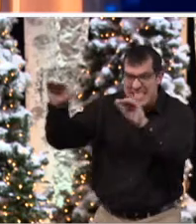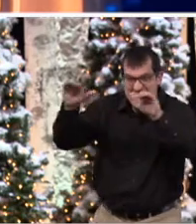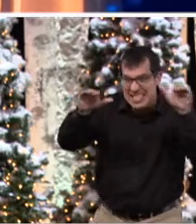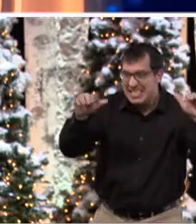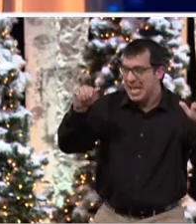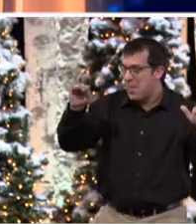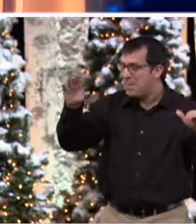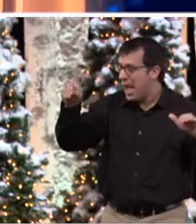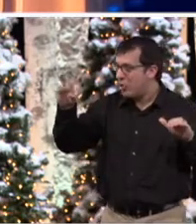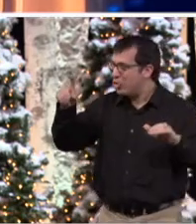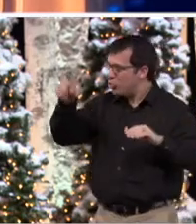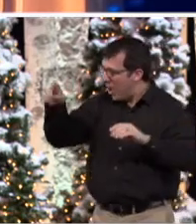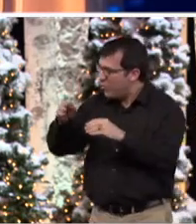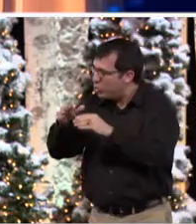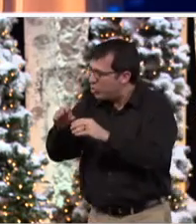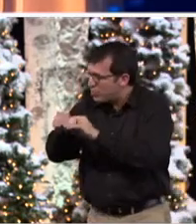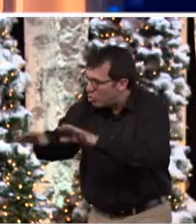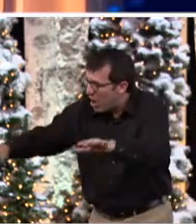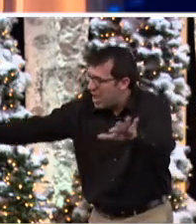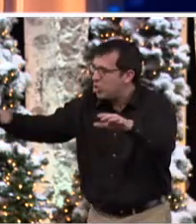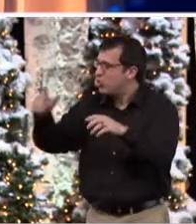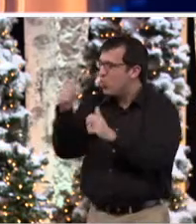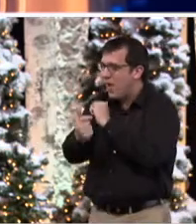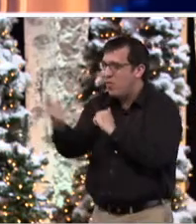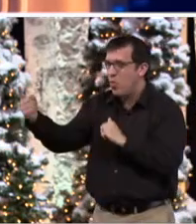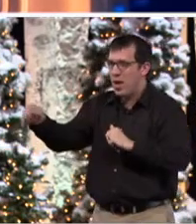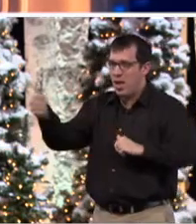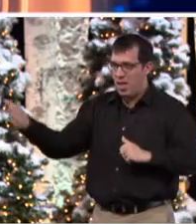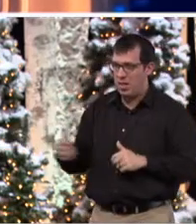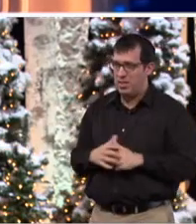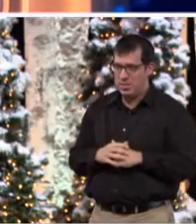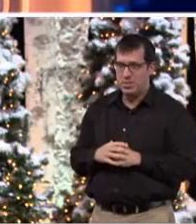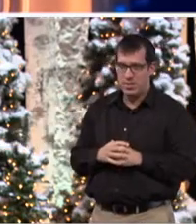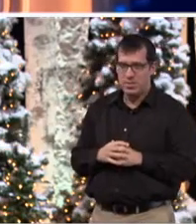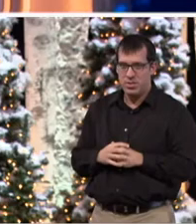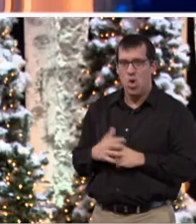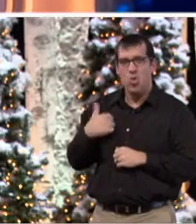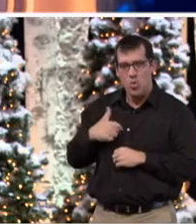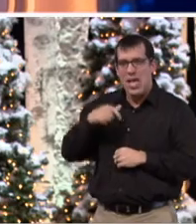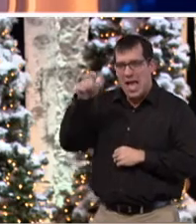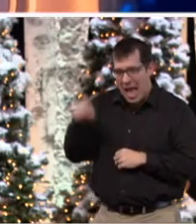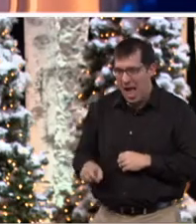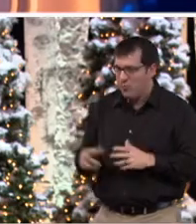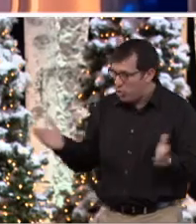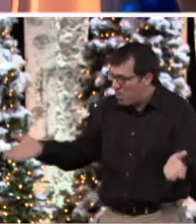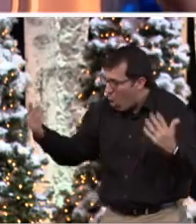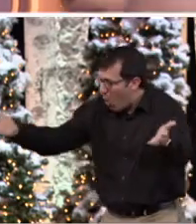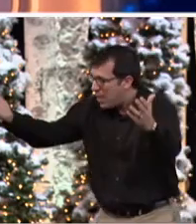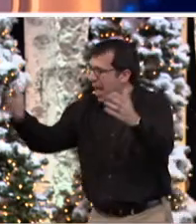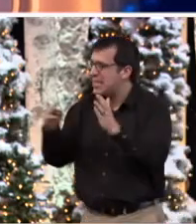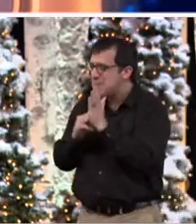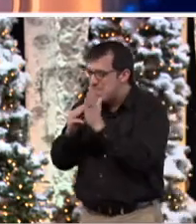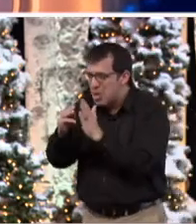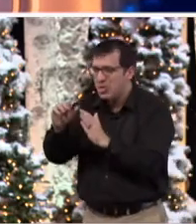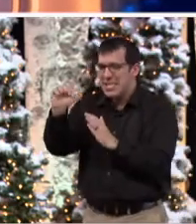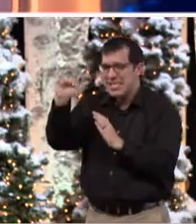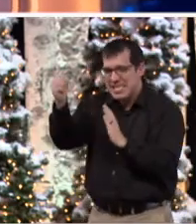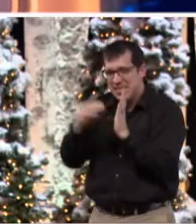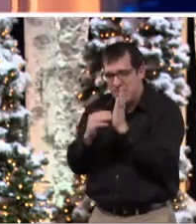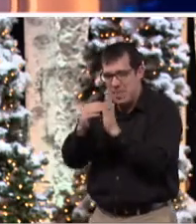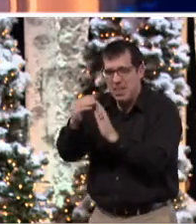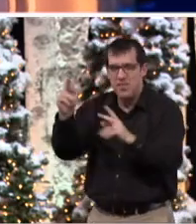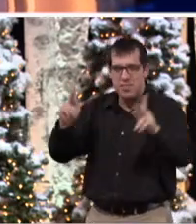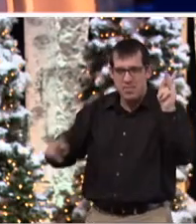to spread it to everybody else. We have to mobilize millions and tens of millions of